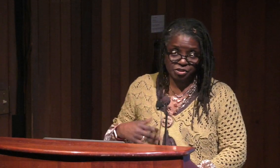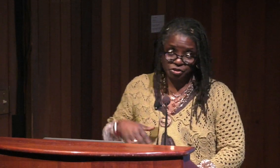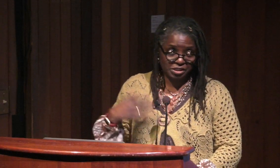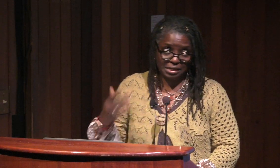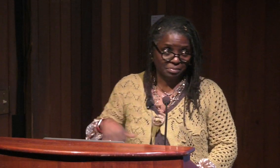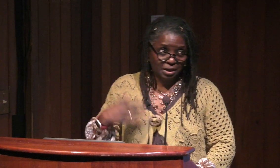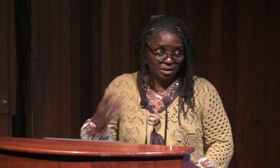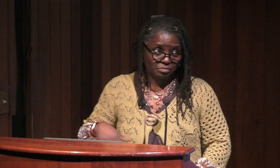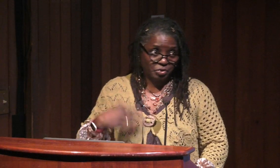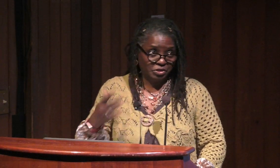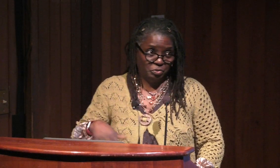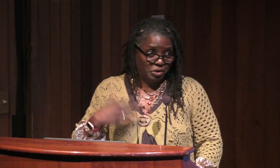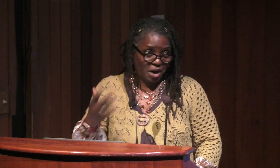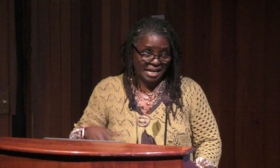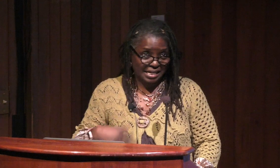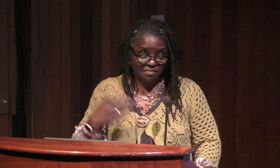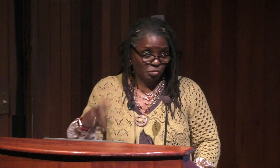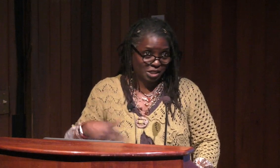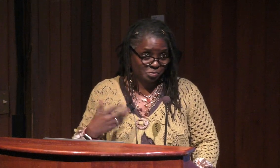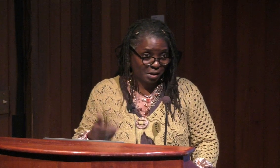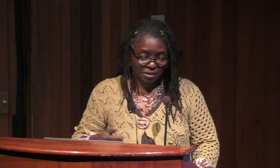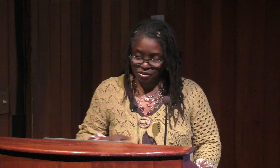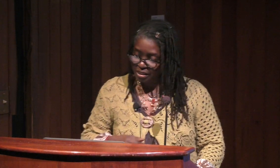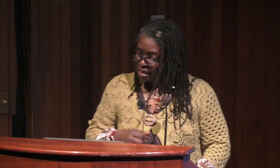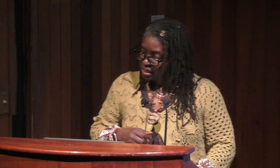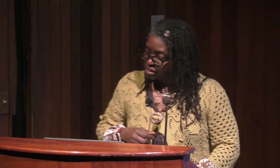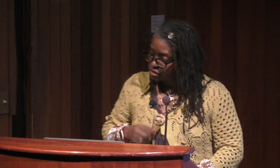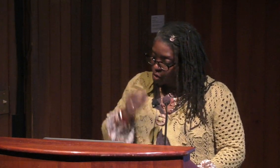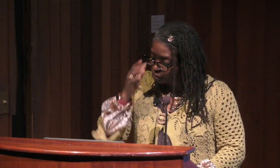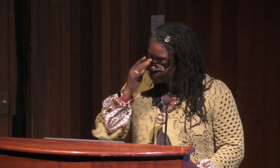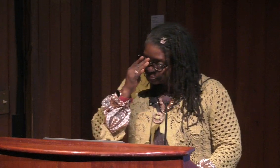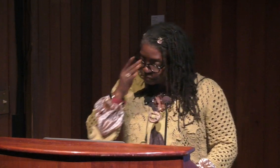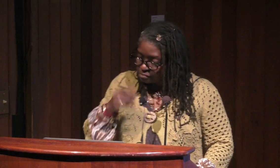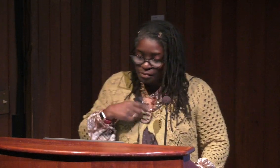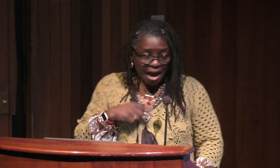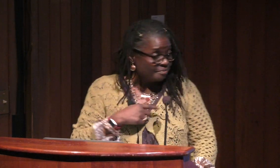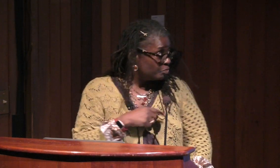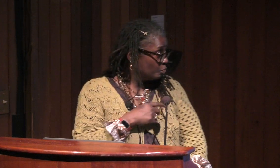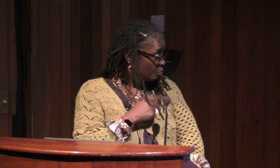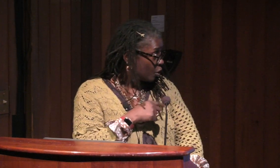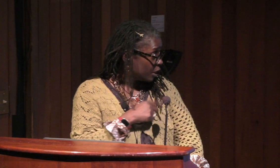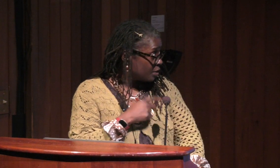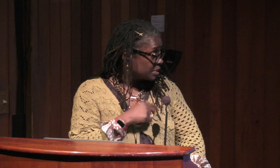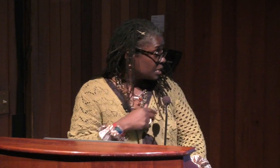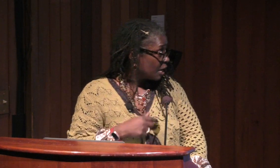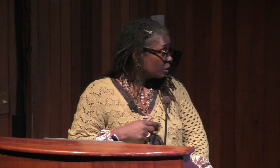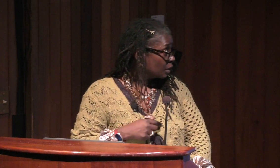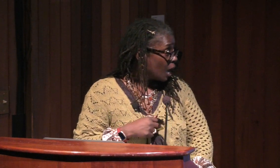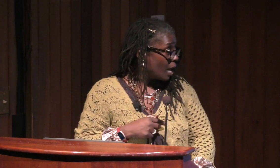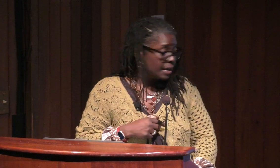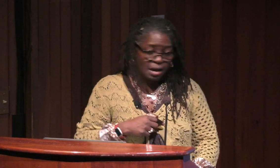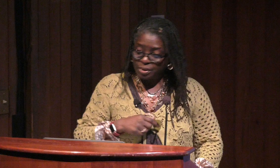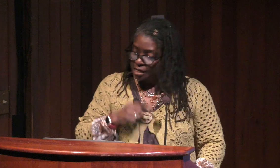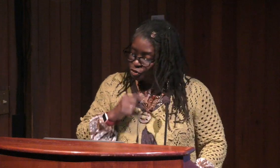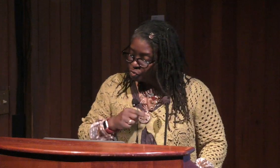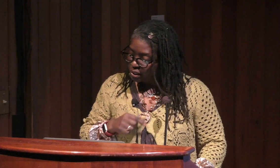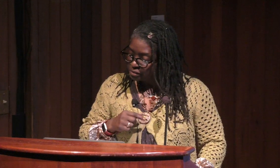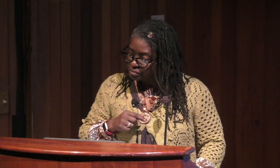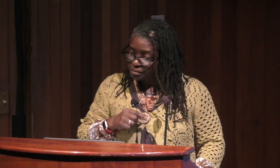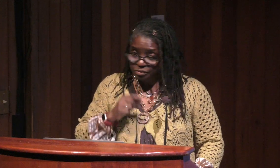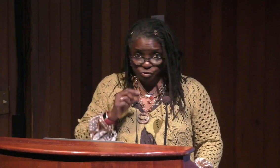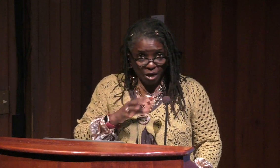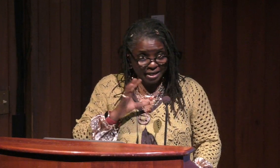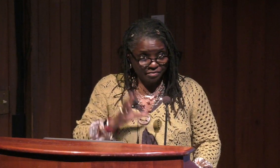never finish. You just keep rewriting it, even when it's published. So I've been working on this title a lot, but I do